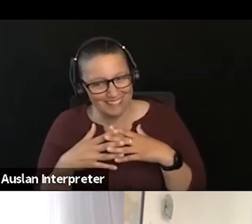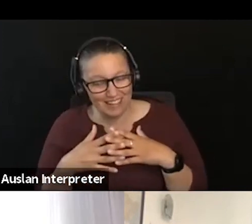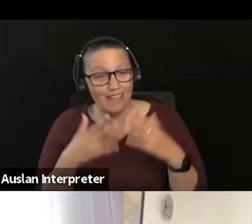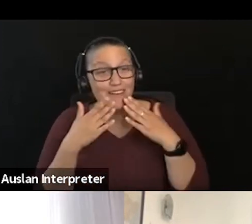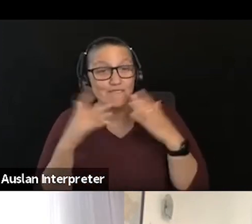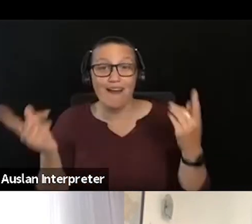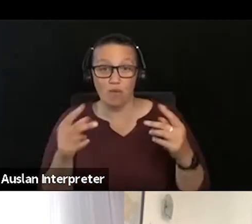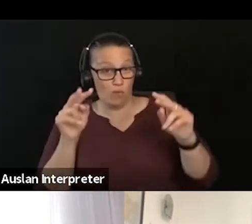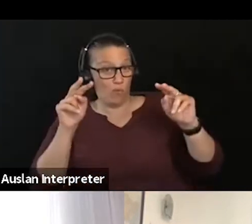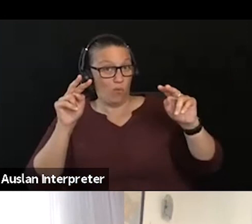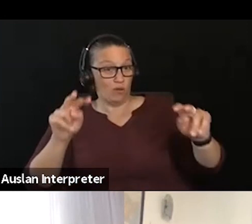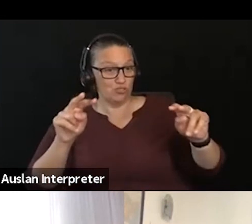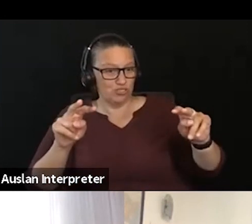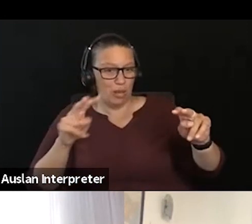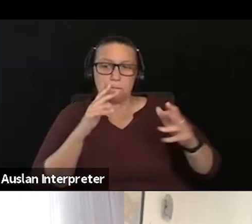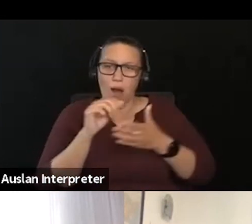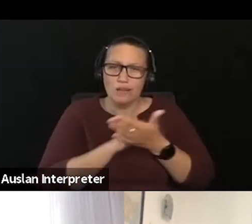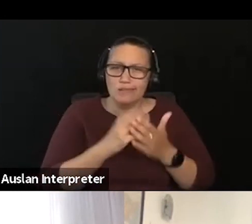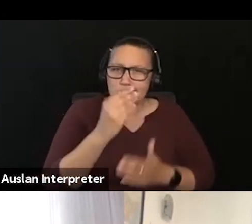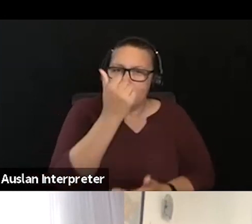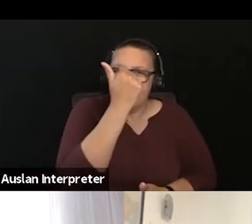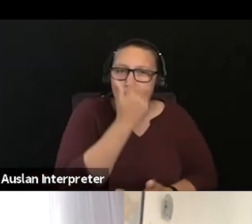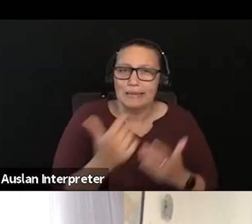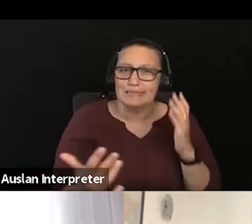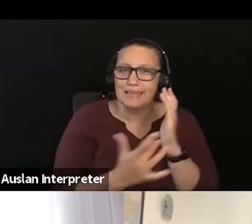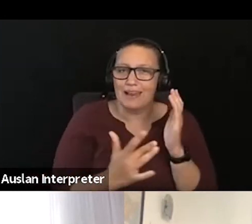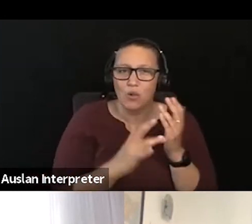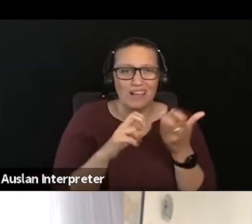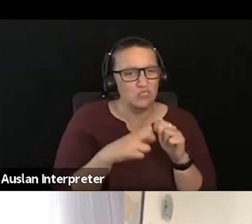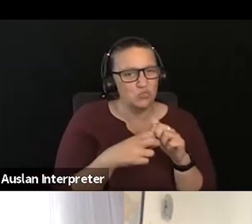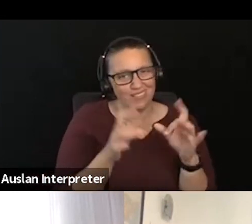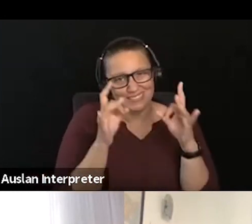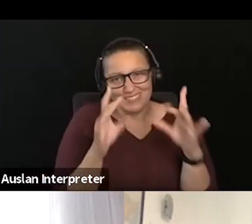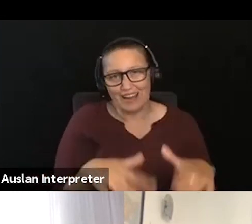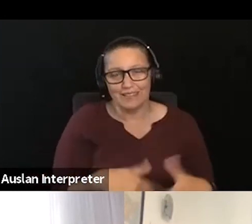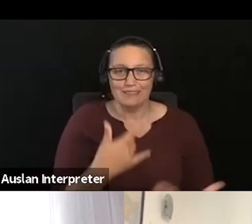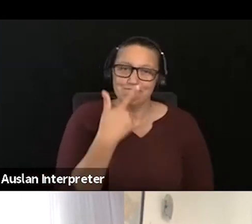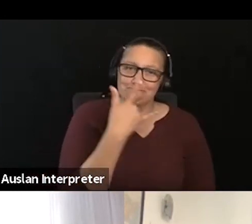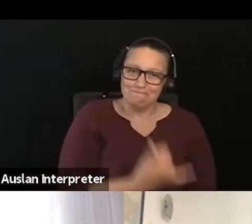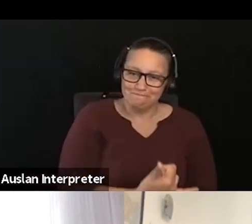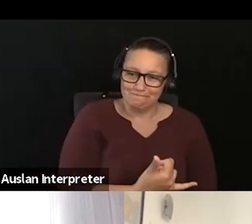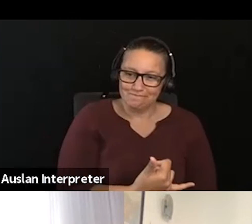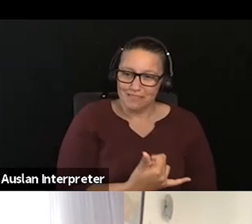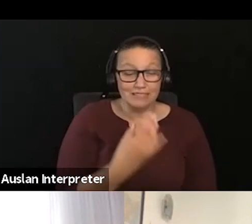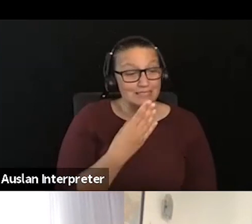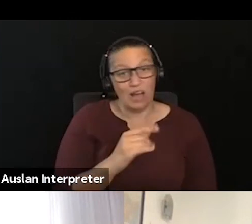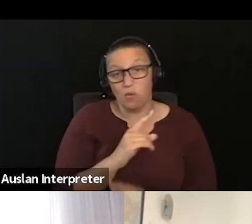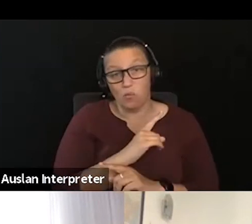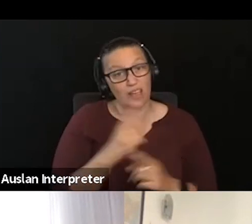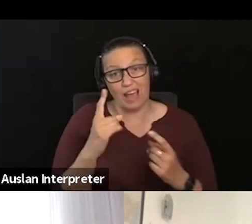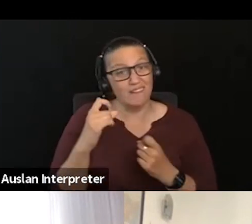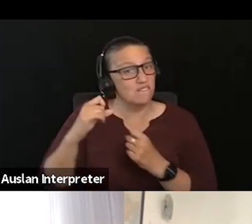us. I'd like to apologize for some of the technical difficulties at the very beginning, but some of them are unavoidable.